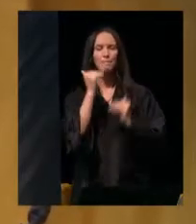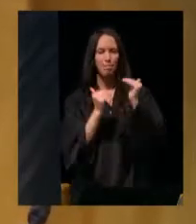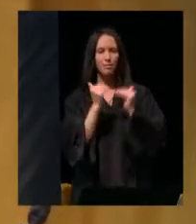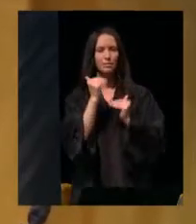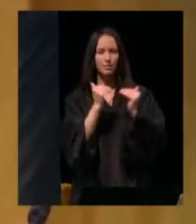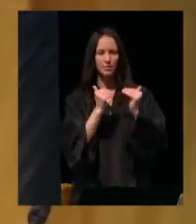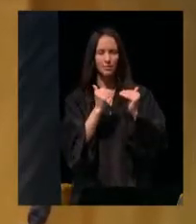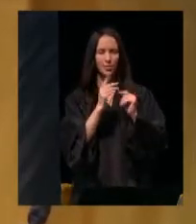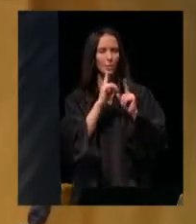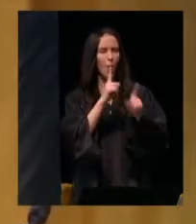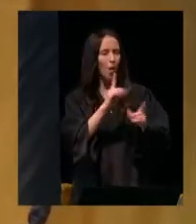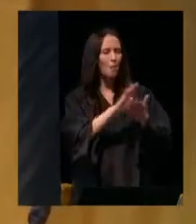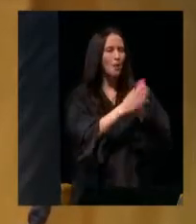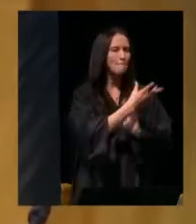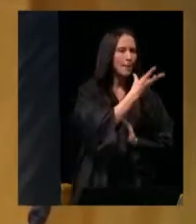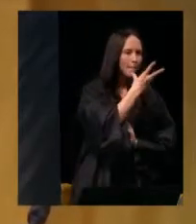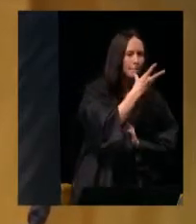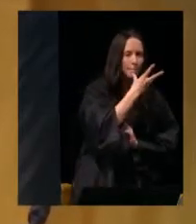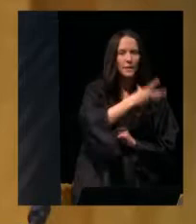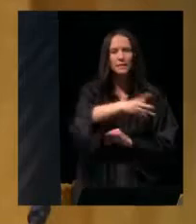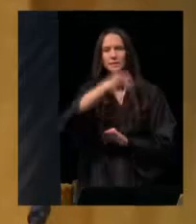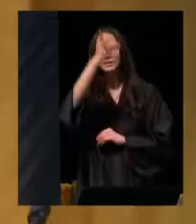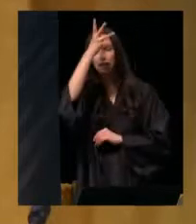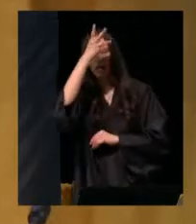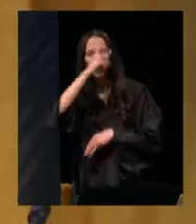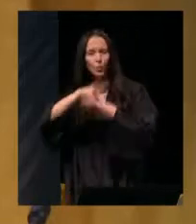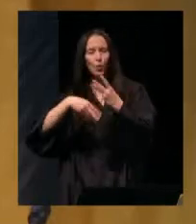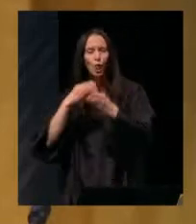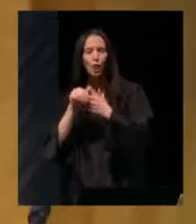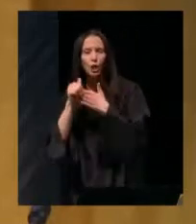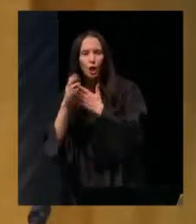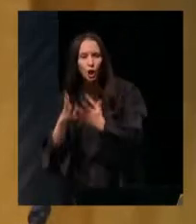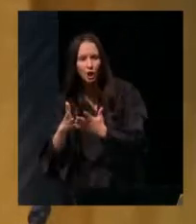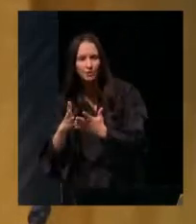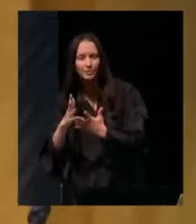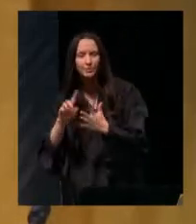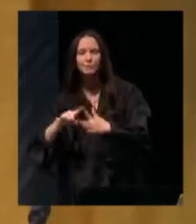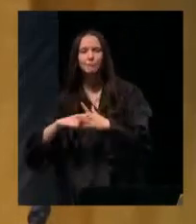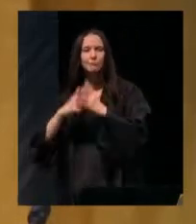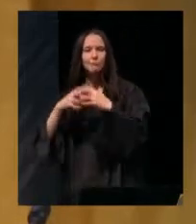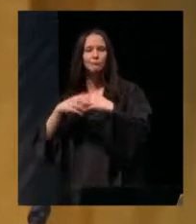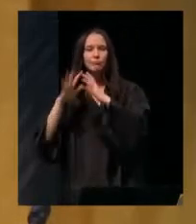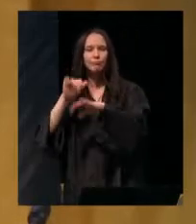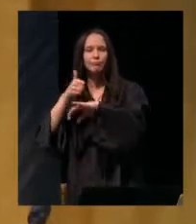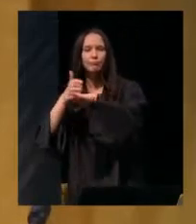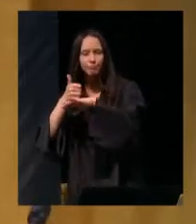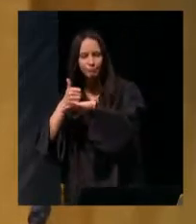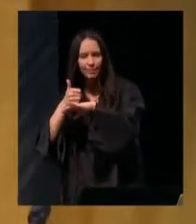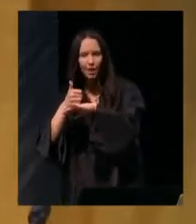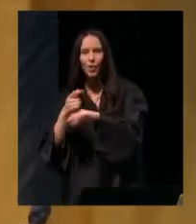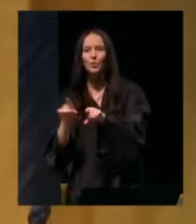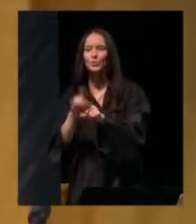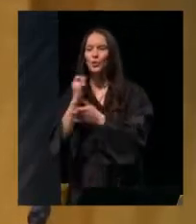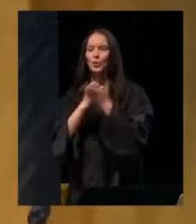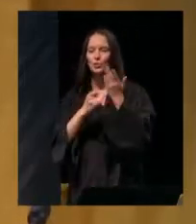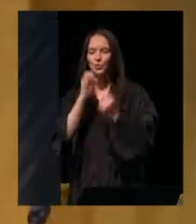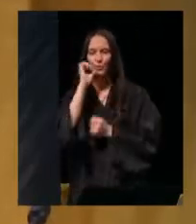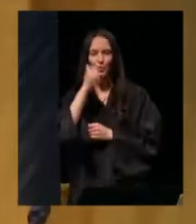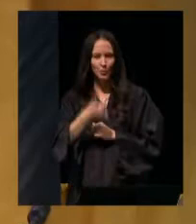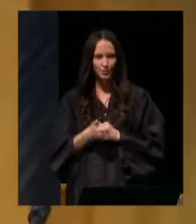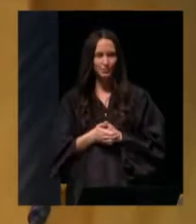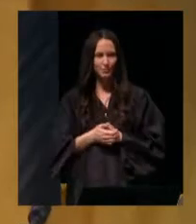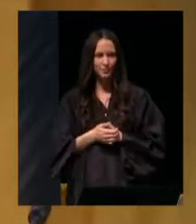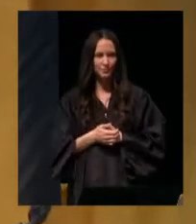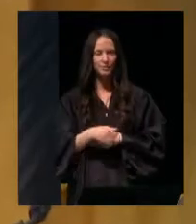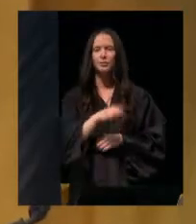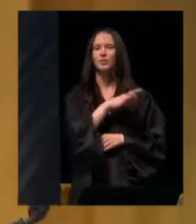be the mothers, the fathers, the world leaders, the entrepreneurs, and the artists of tomorrow. The faculty